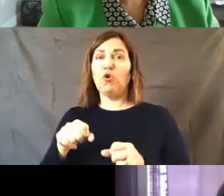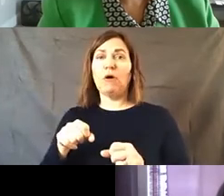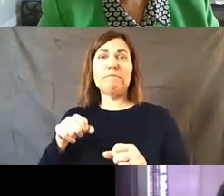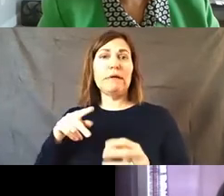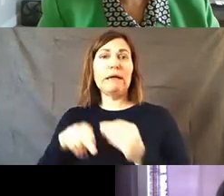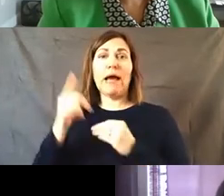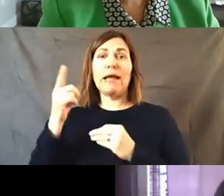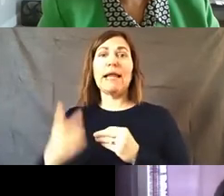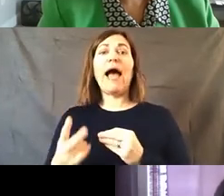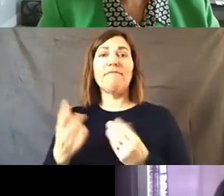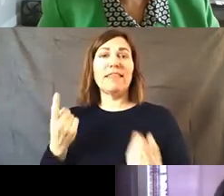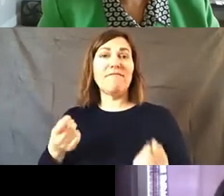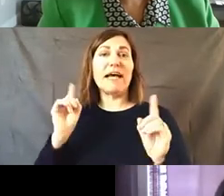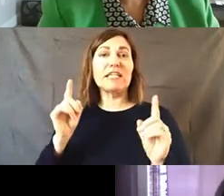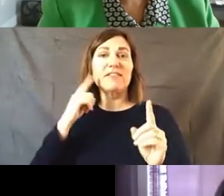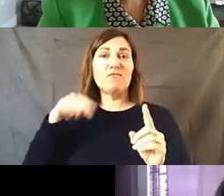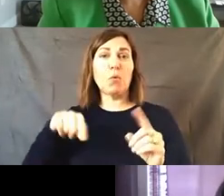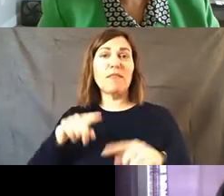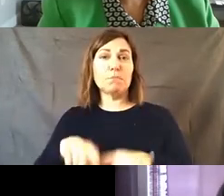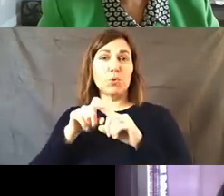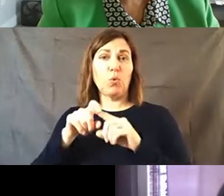addition to reducing the fine.